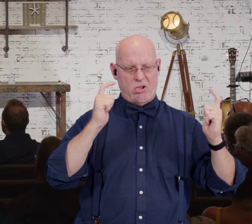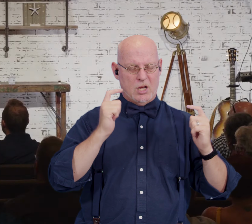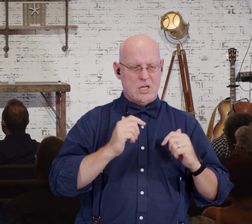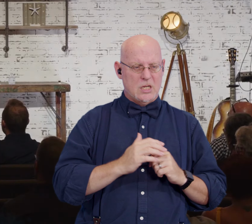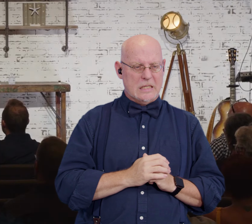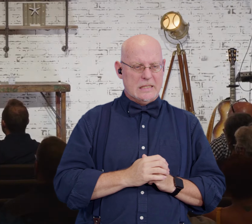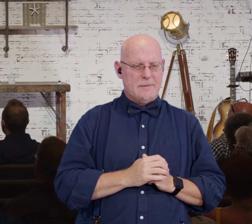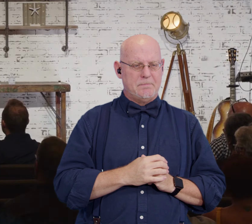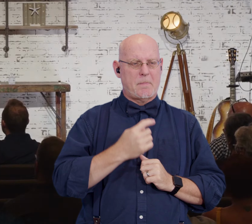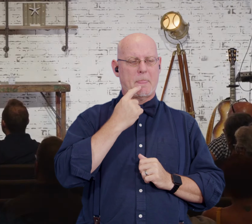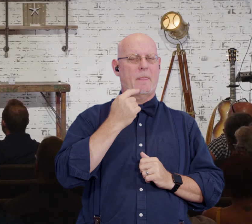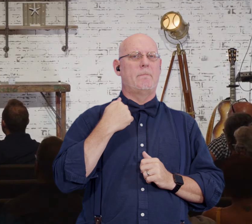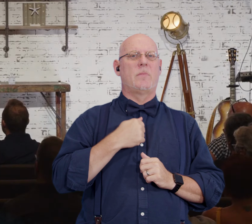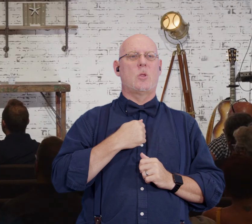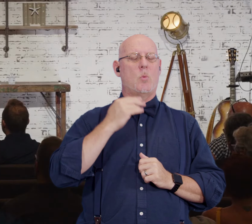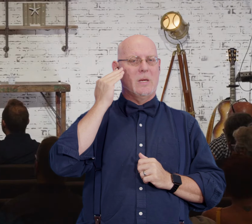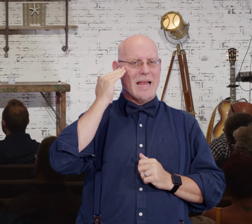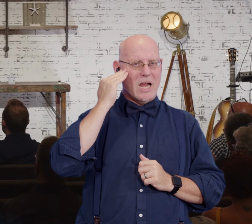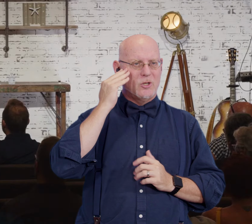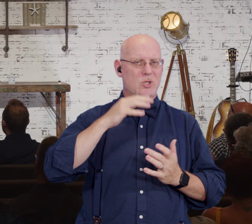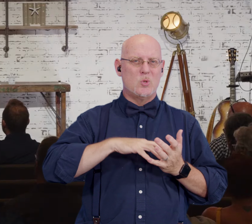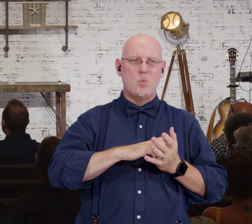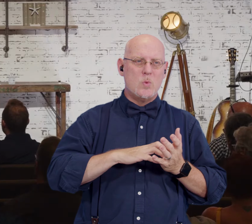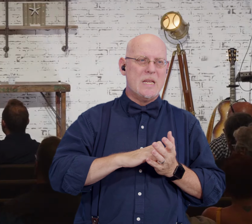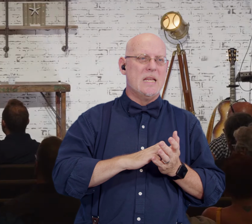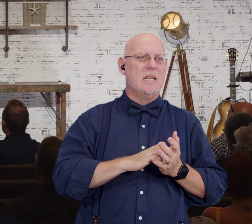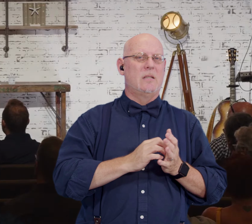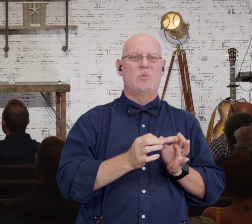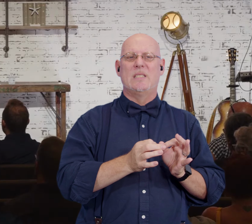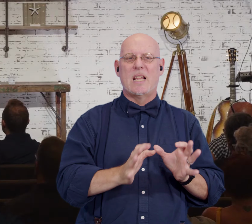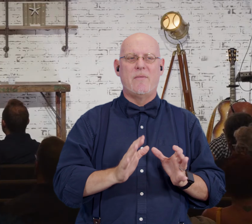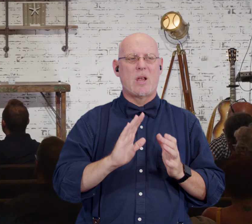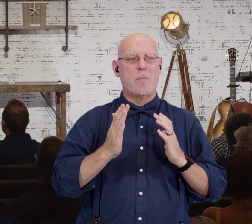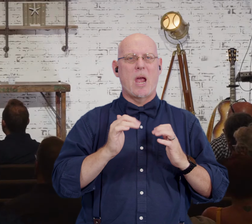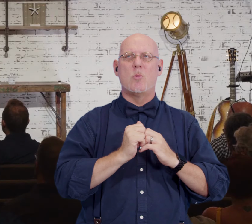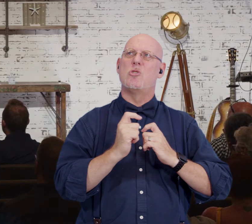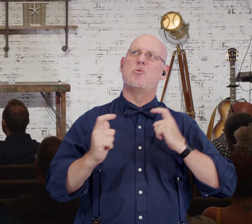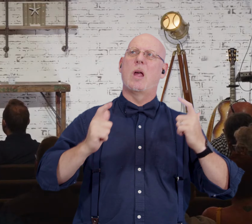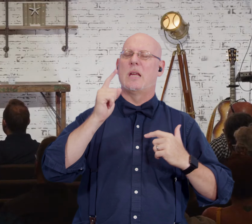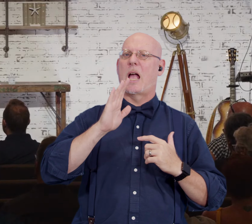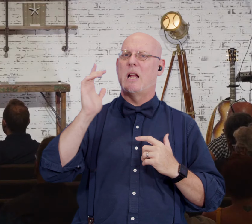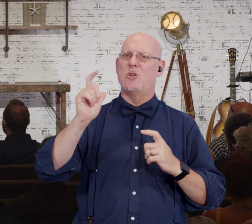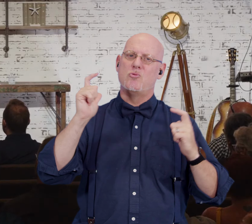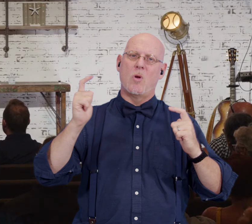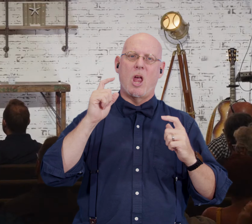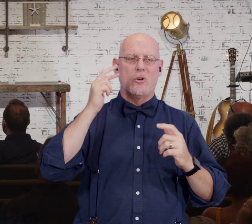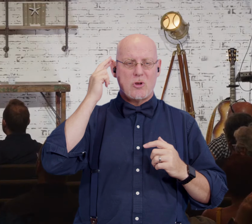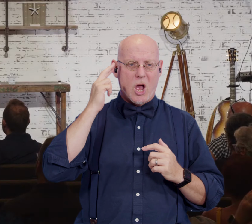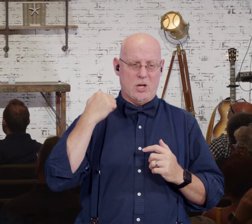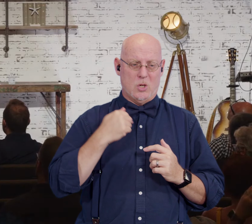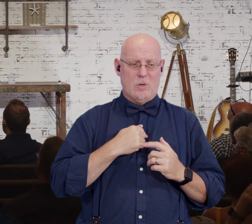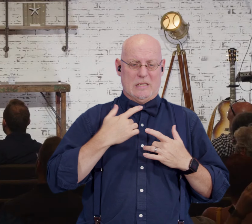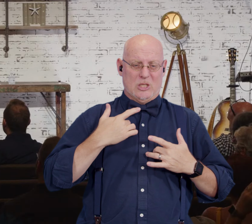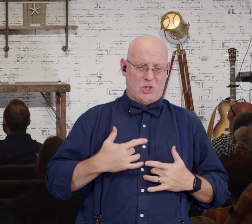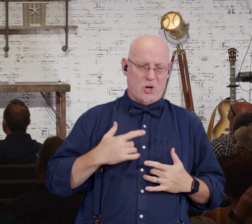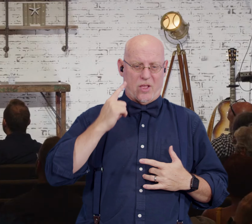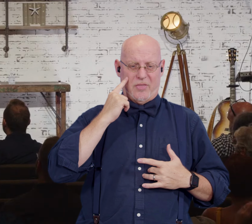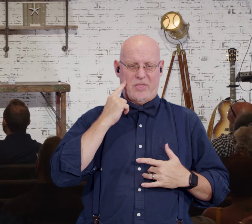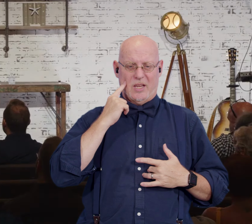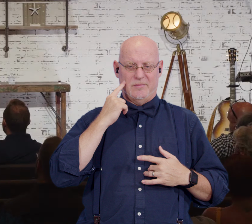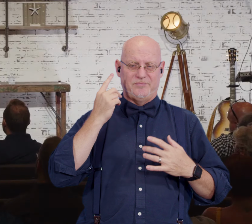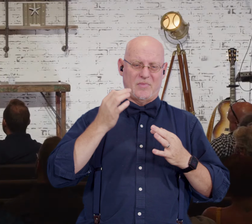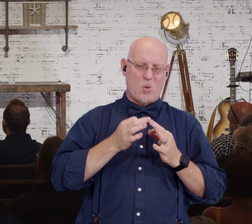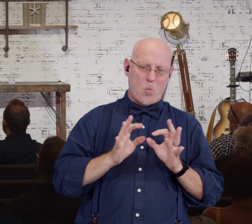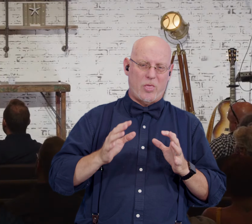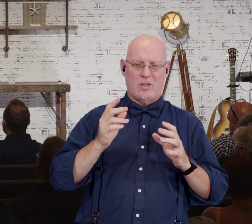grander. He says, we are consciously so weak and so insignificant compared with the great God and his great cause that we are discouraged and think it